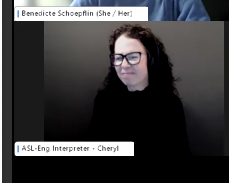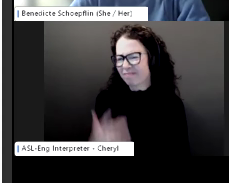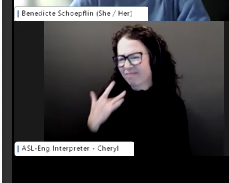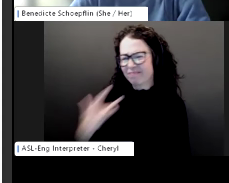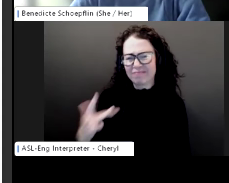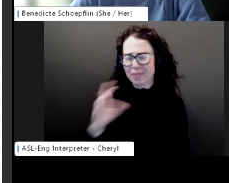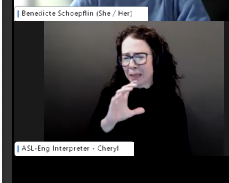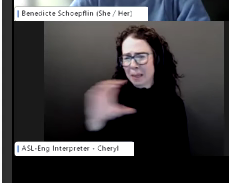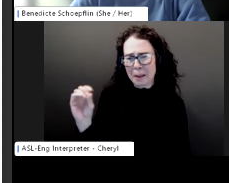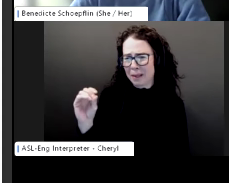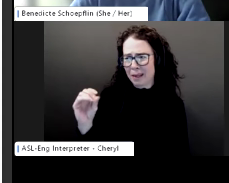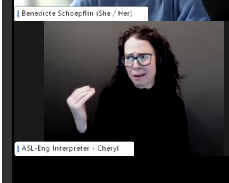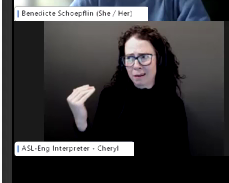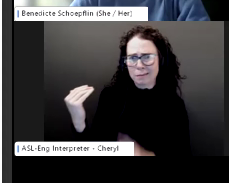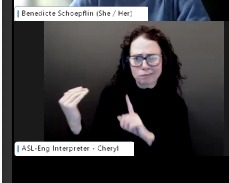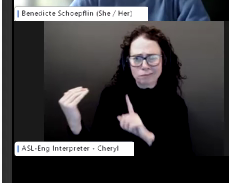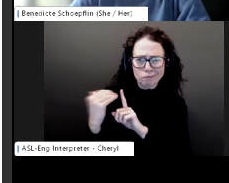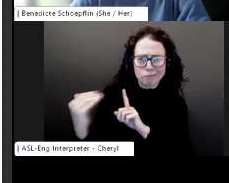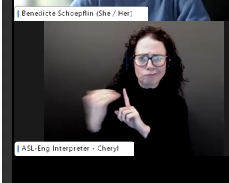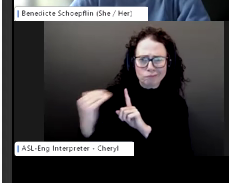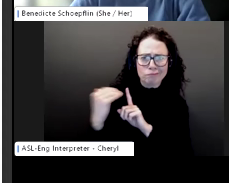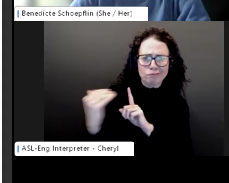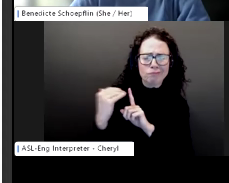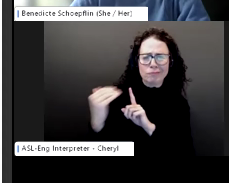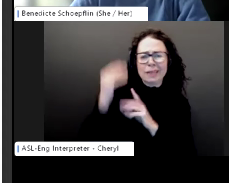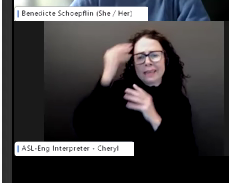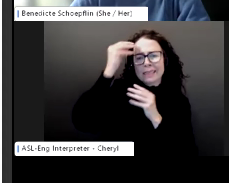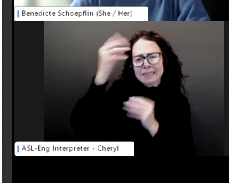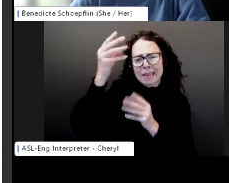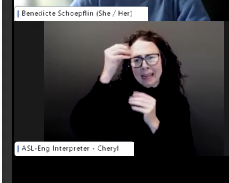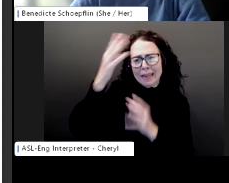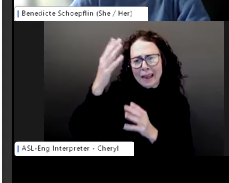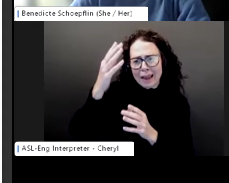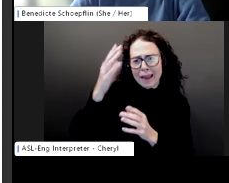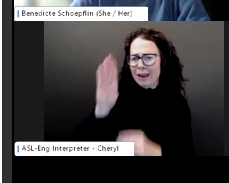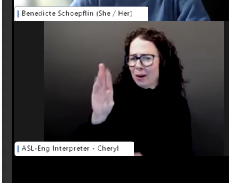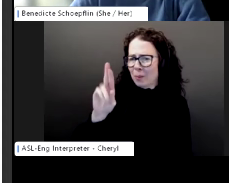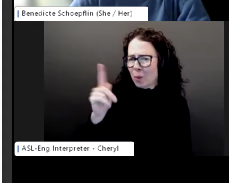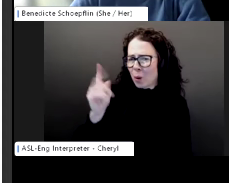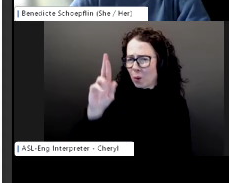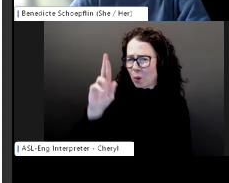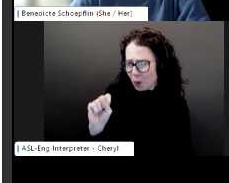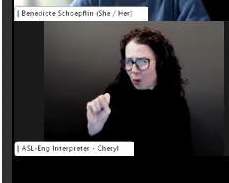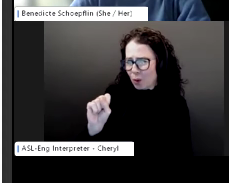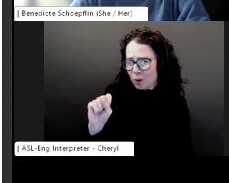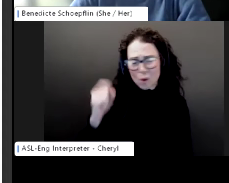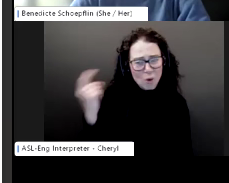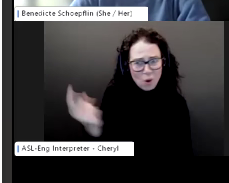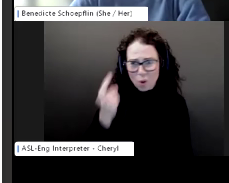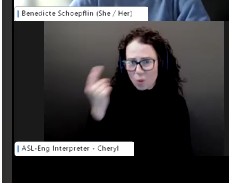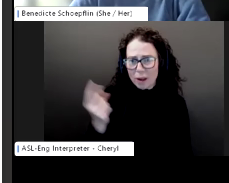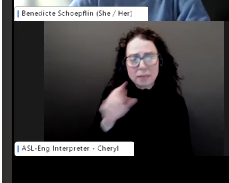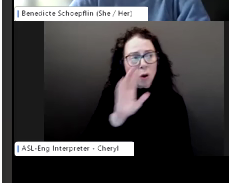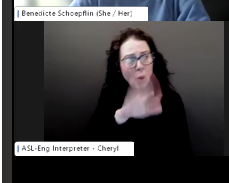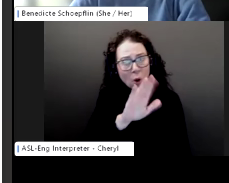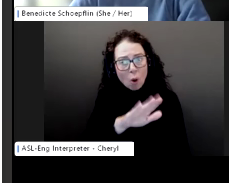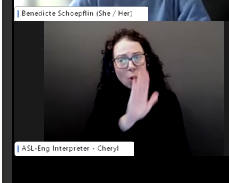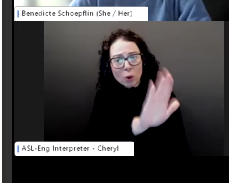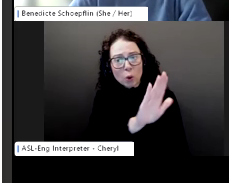times. They will be approached by data brokers, and those brokers might say, we'll give you some money for your distribution